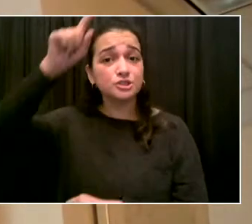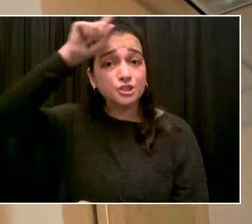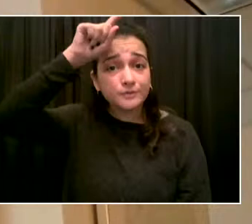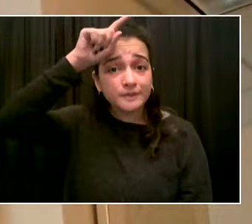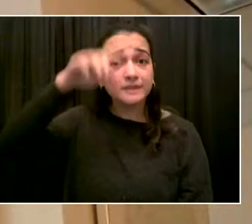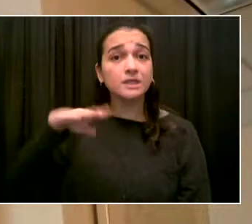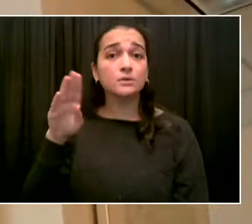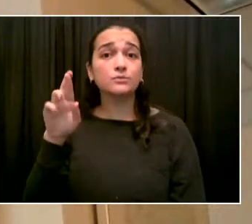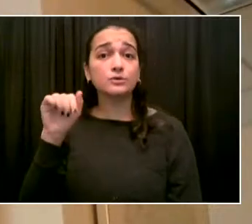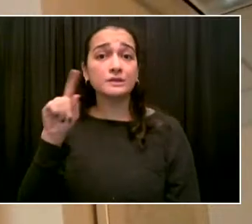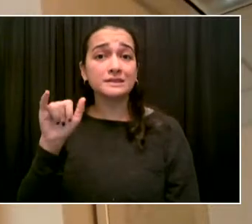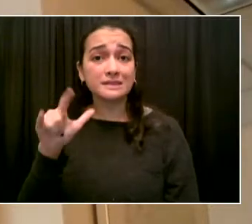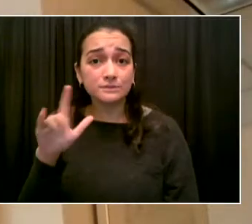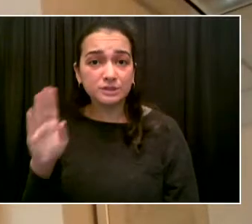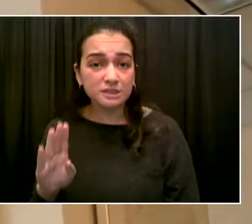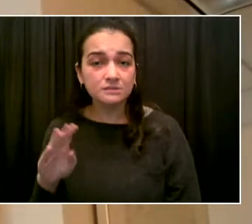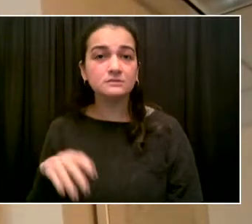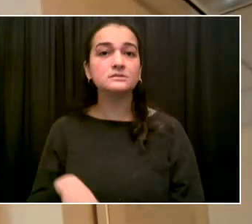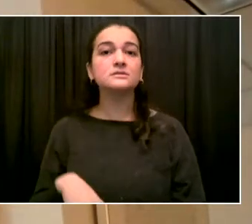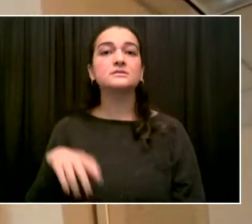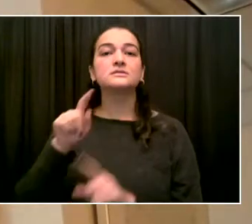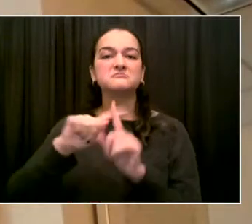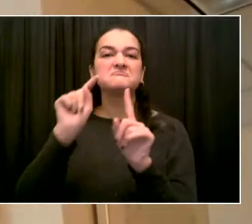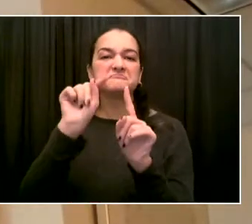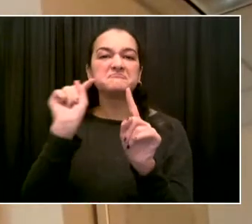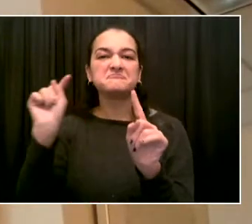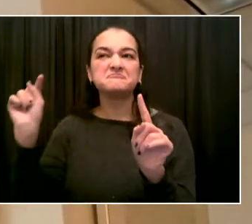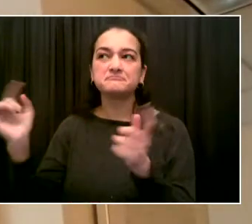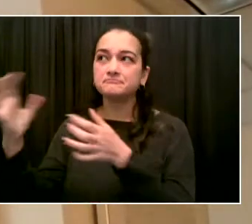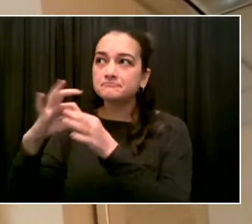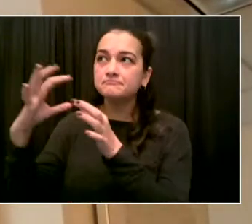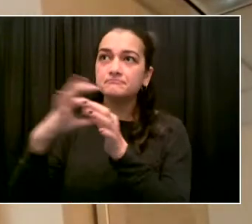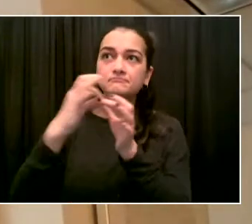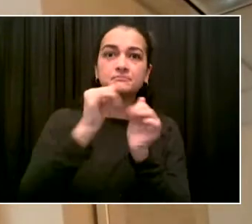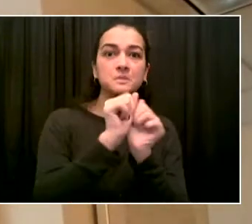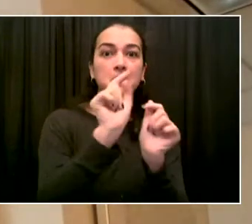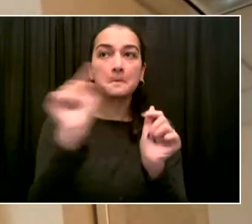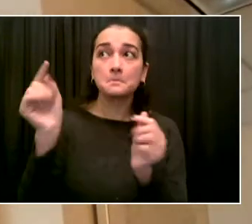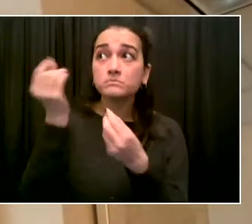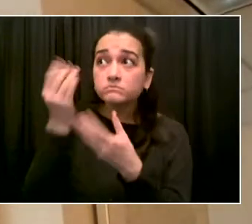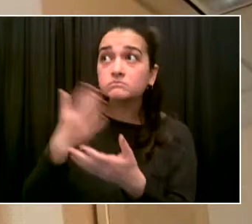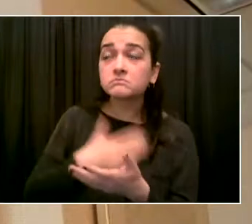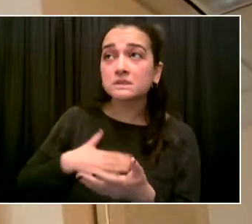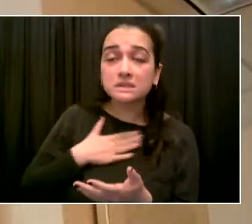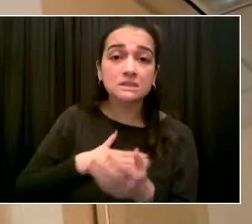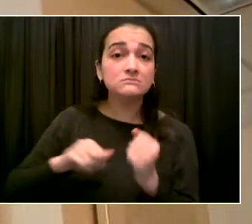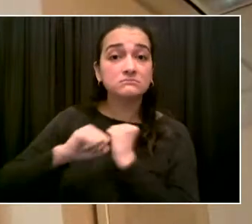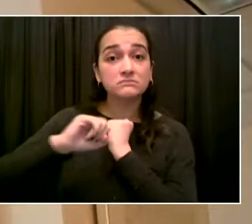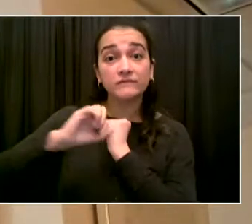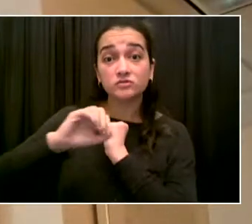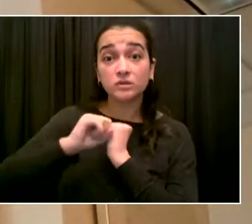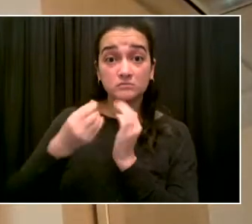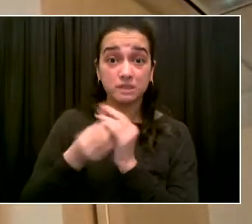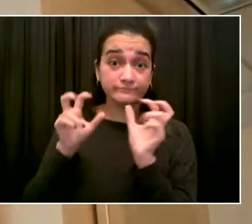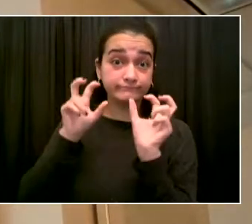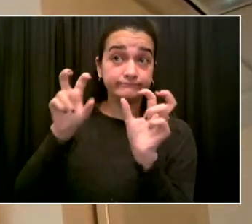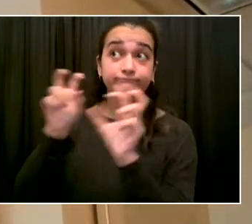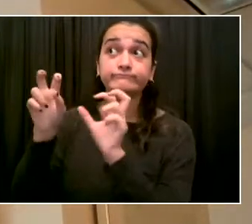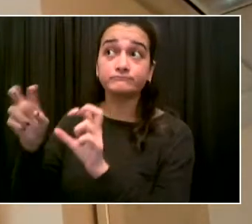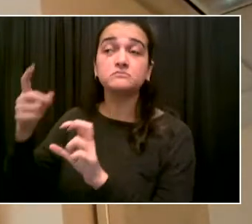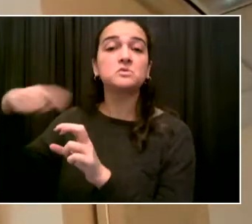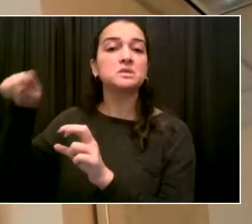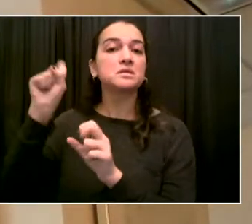with proof of full vaccination and a negative test within 72 hours. We also were thrilled last night to join with British Airways and the Empire State